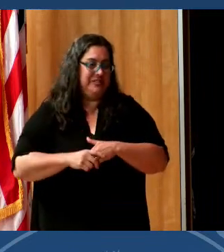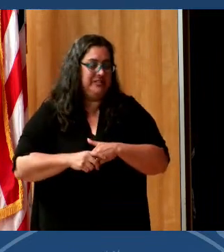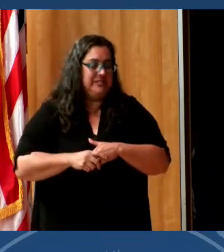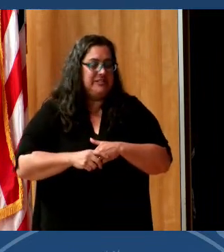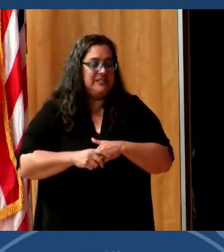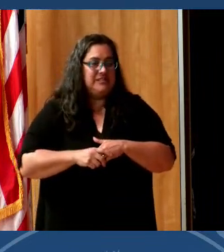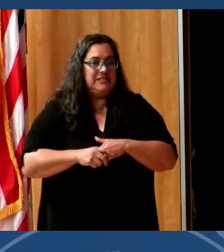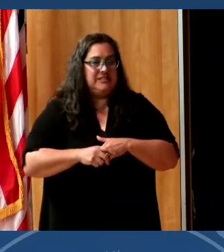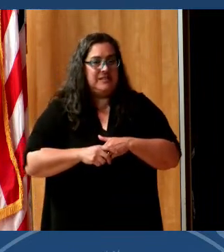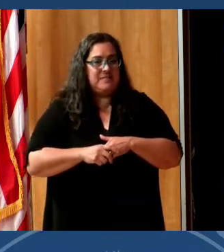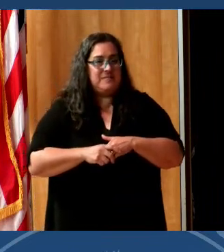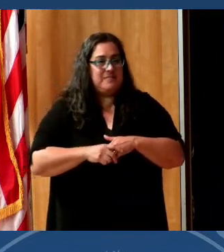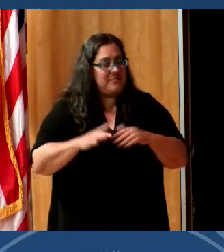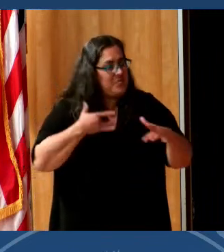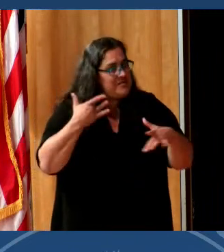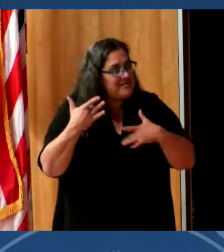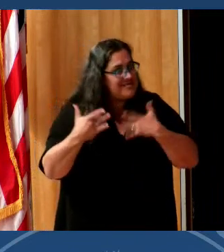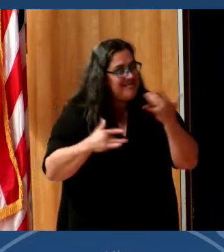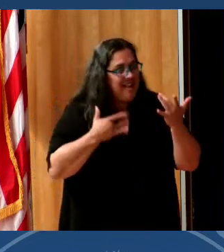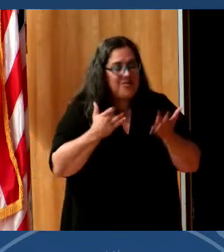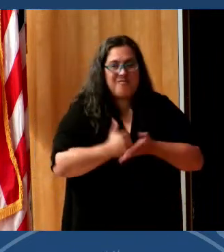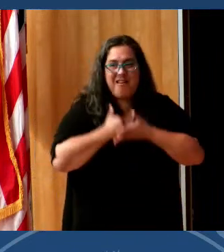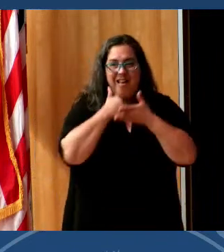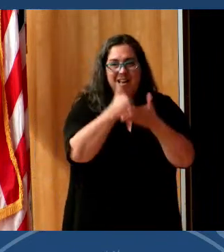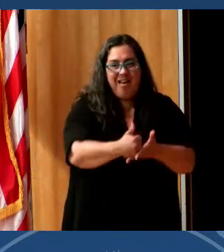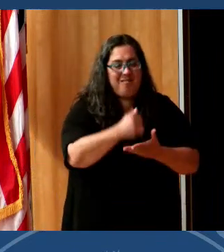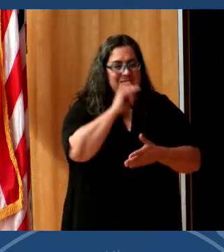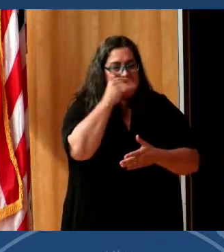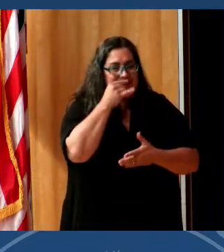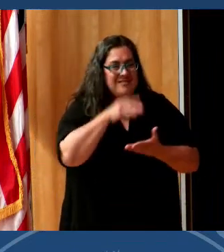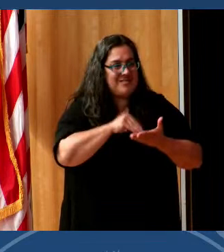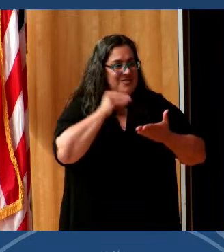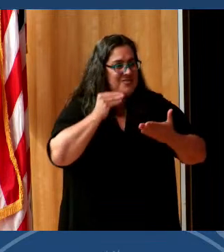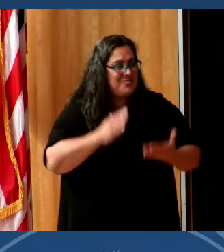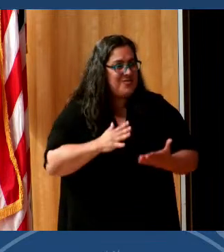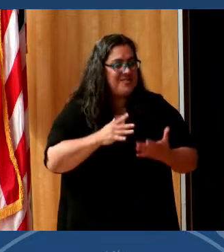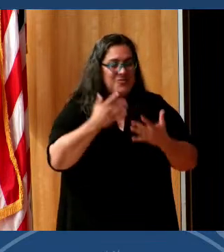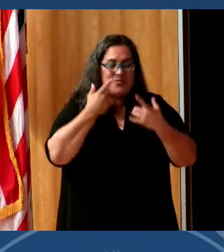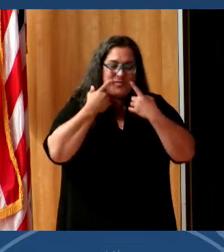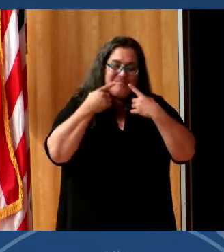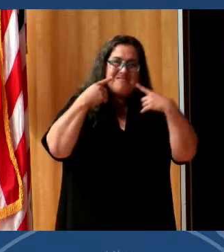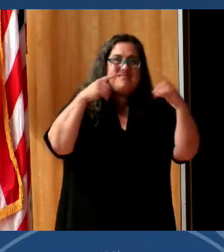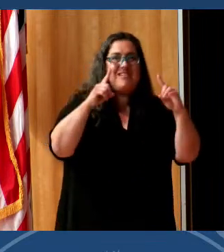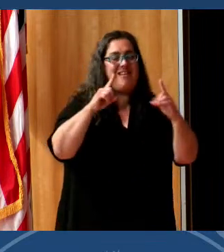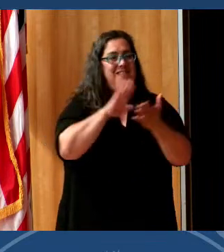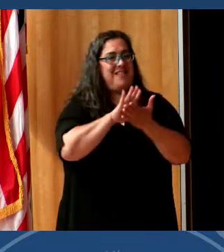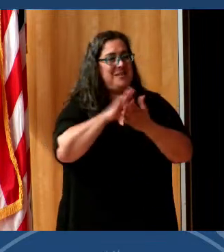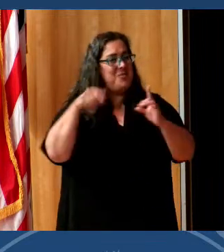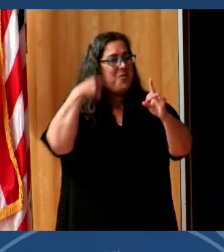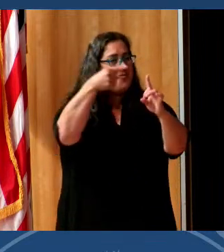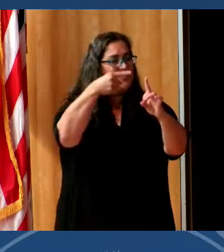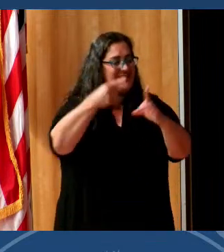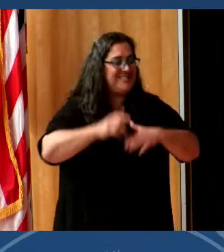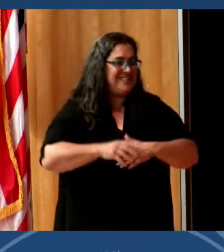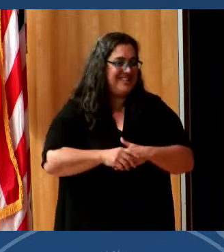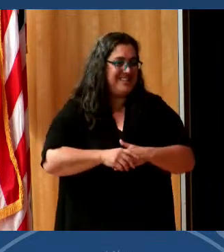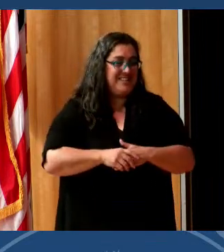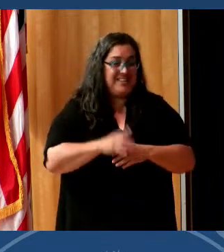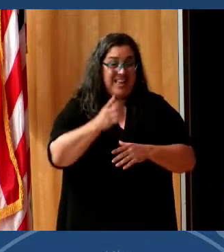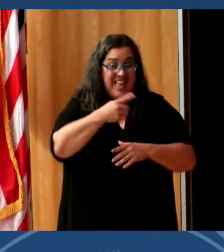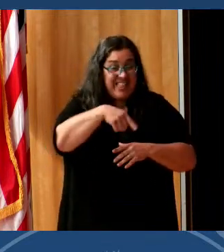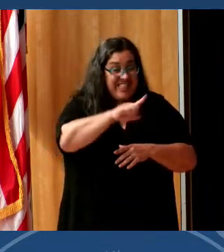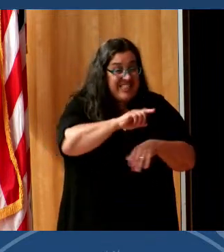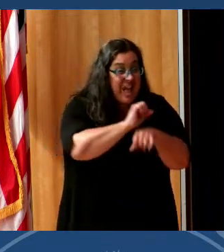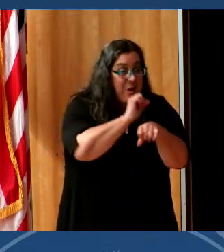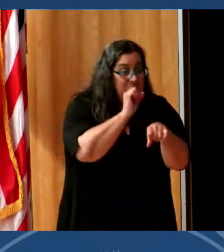I was very excited to be able to help these kids and students to achieve their academic goals. They worked on